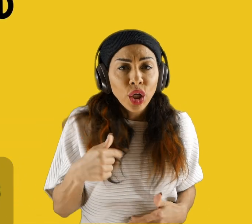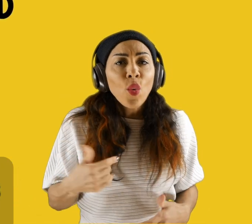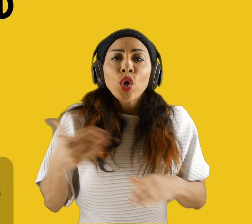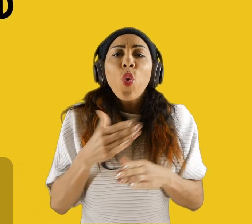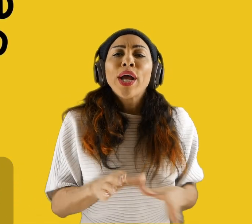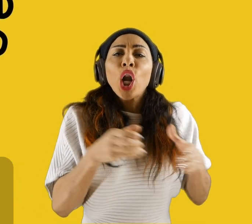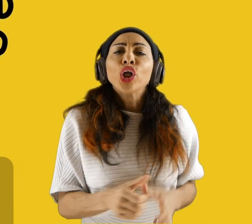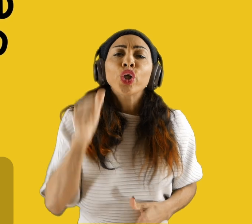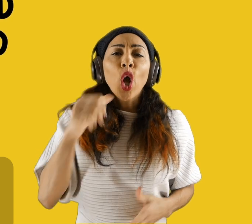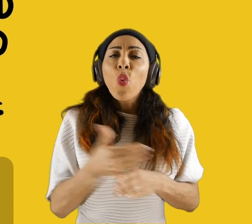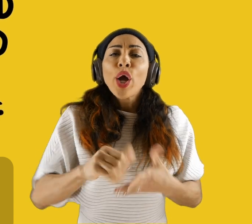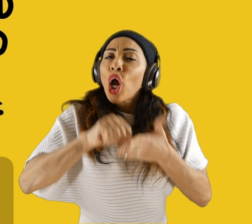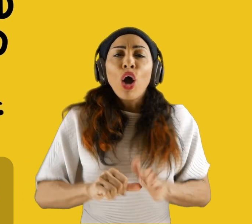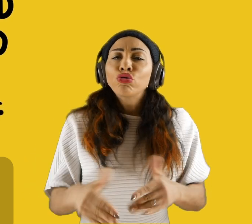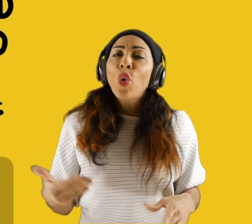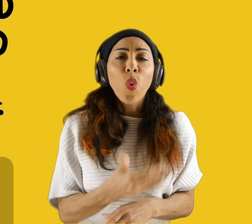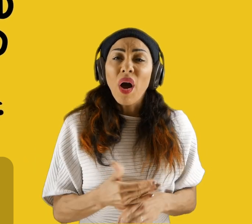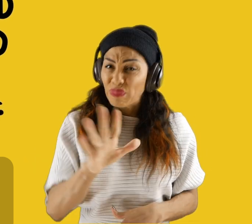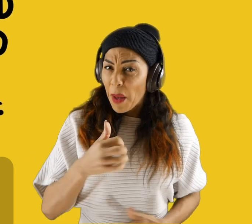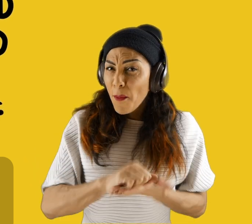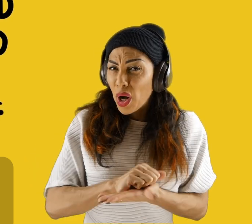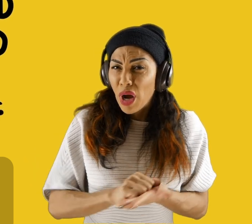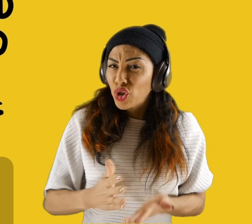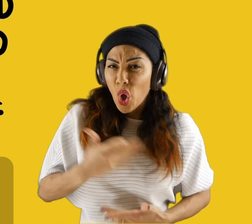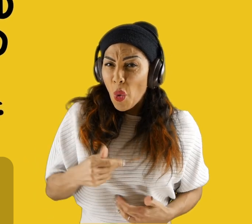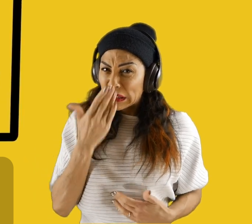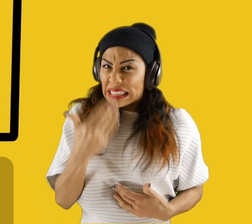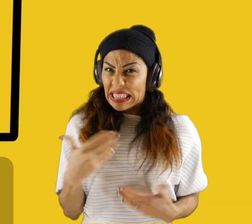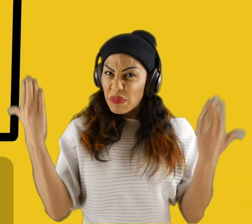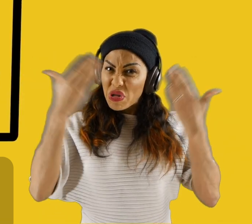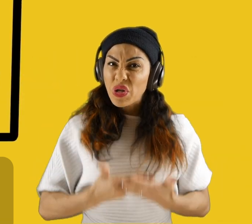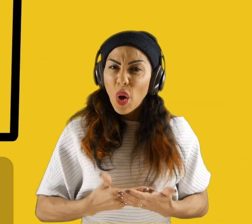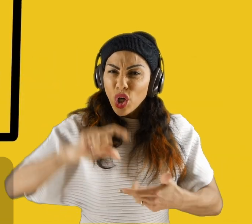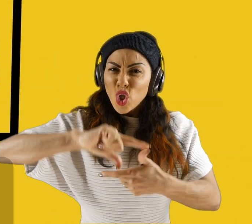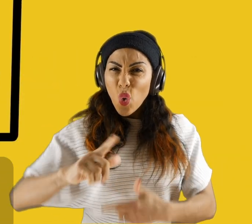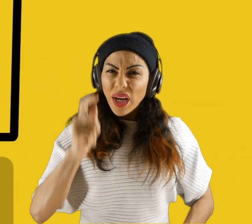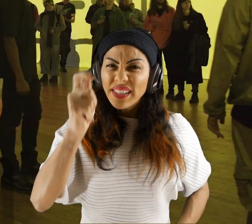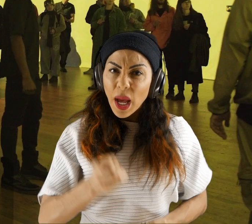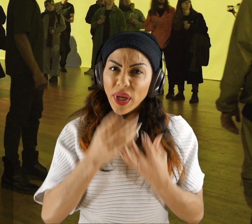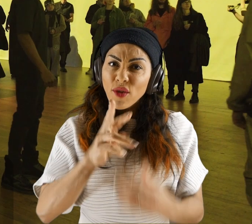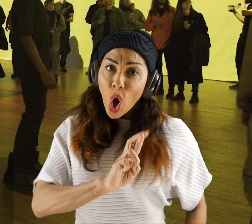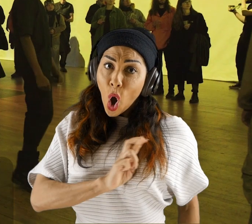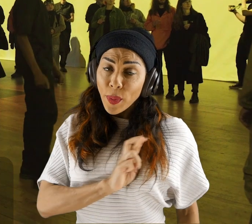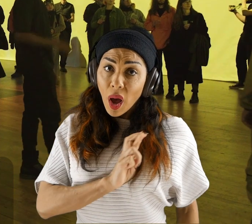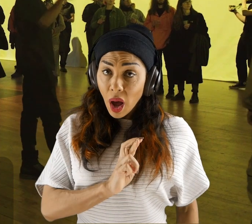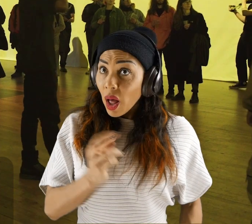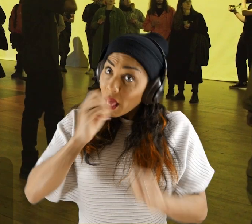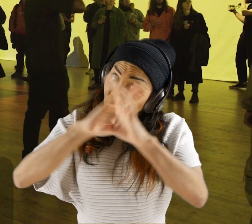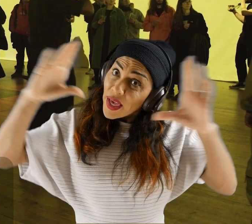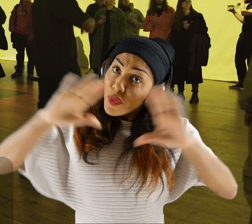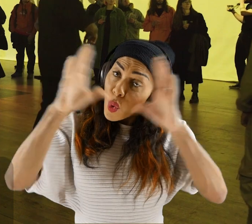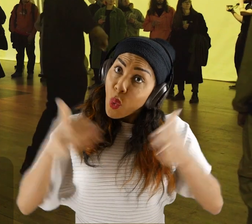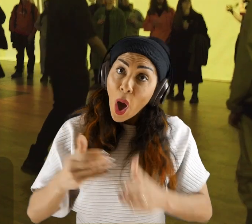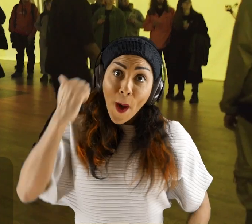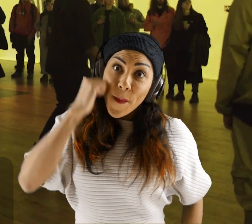come from the working class, you know working hard don't always work. I apologise, I don't want to sound dark, but Square 10's gonna put hope in your heart. Picture the world if black people